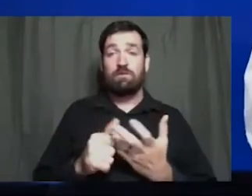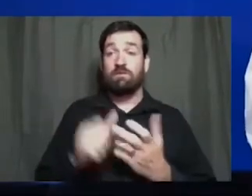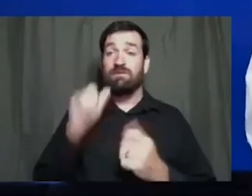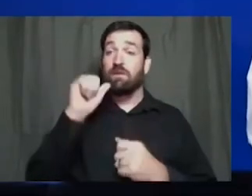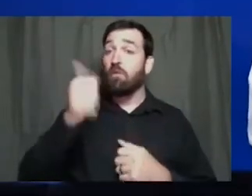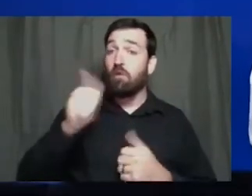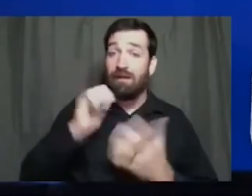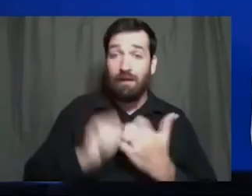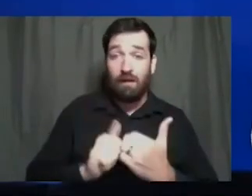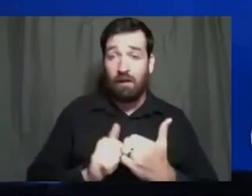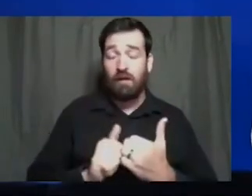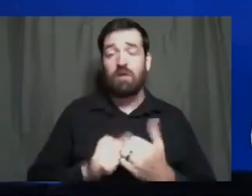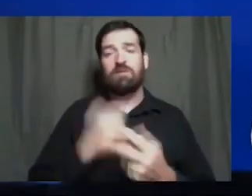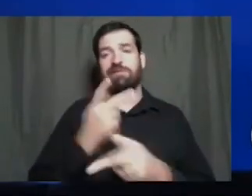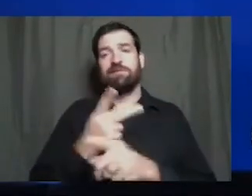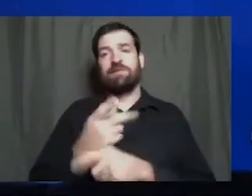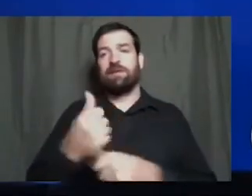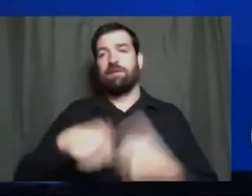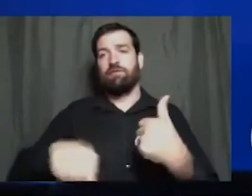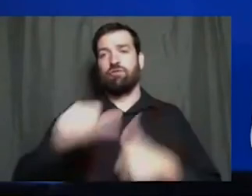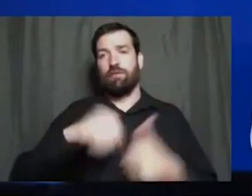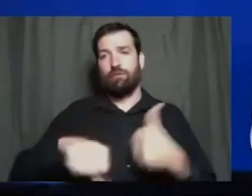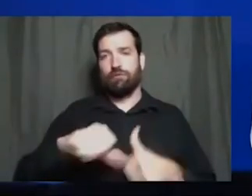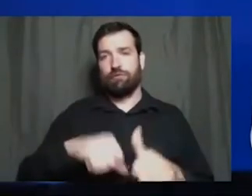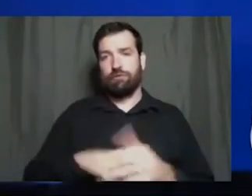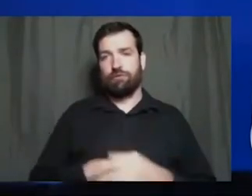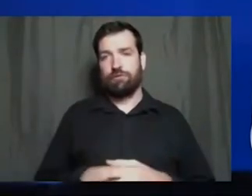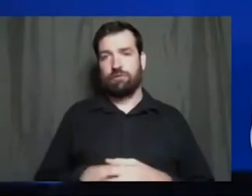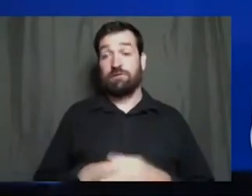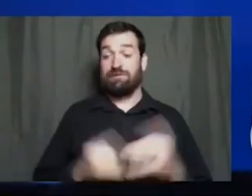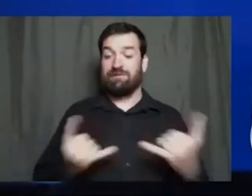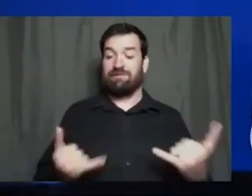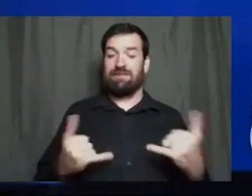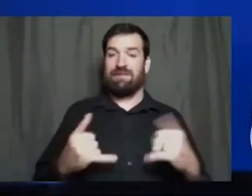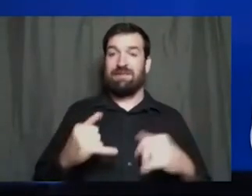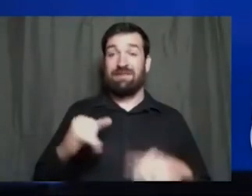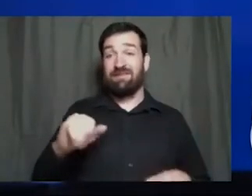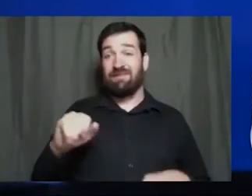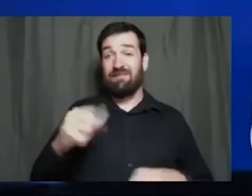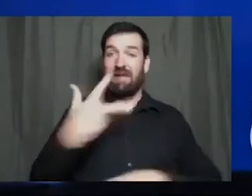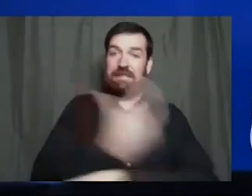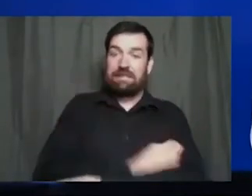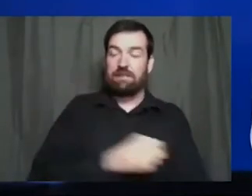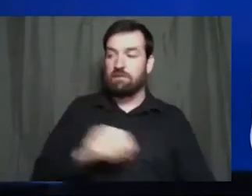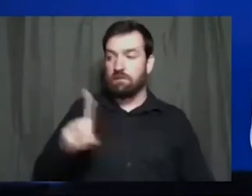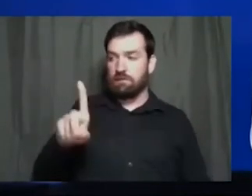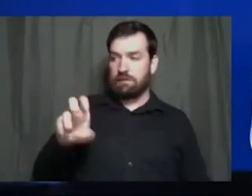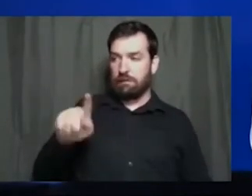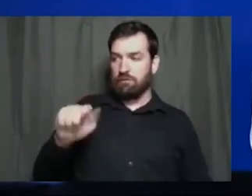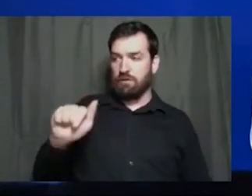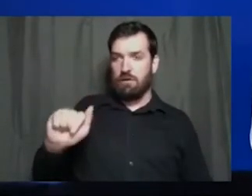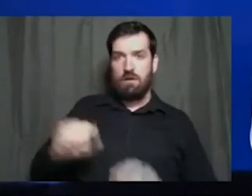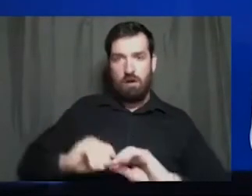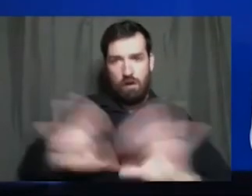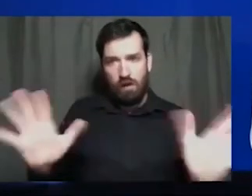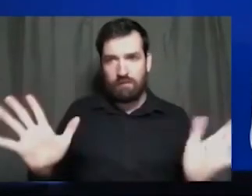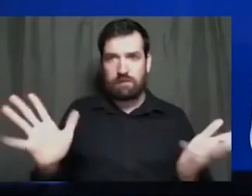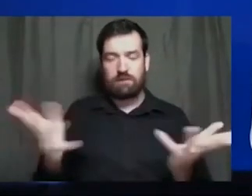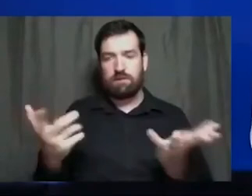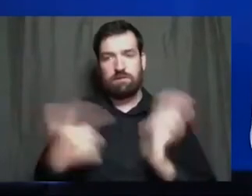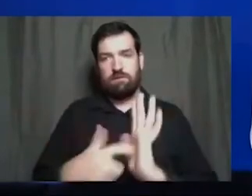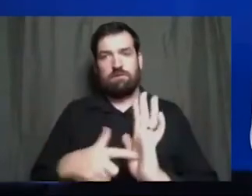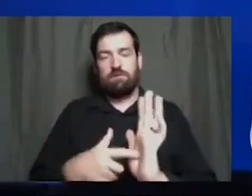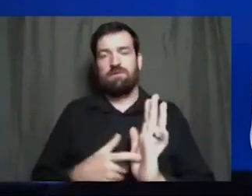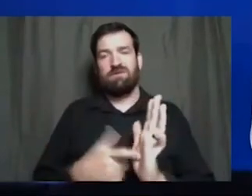taking care of each other, and which this vaccine, which the Delta variant clearly demonstrates, is that takes all of us, not just half of